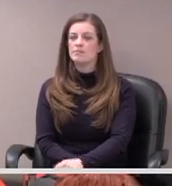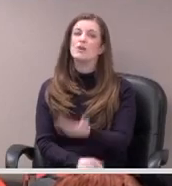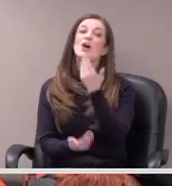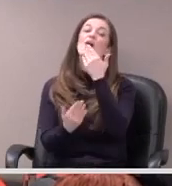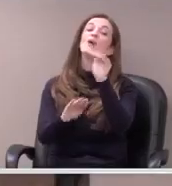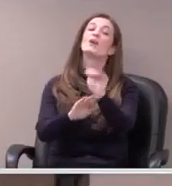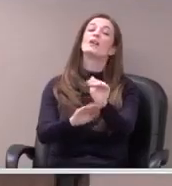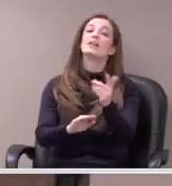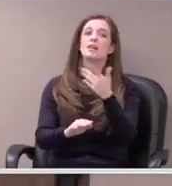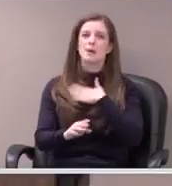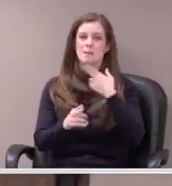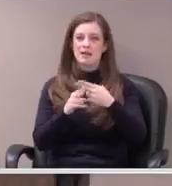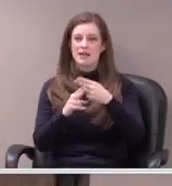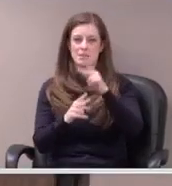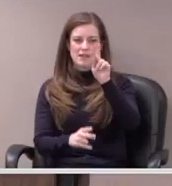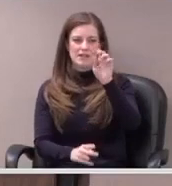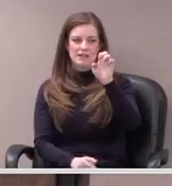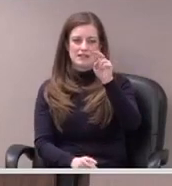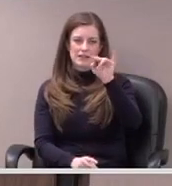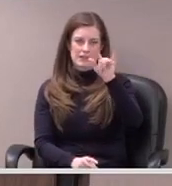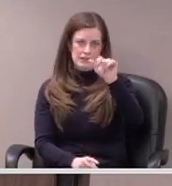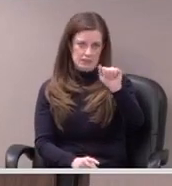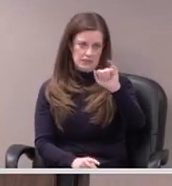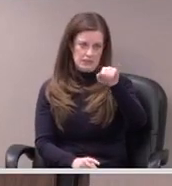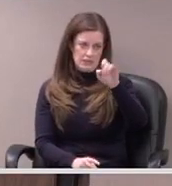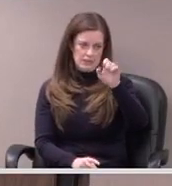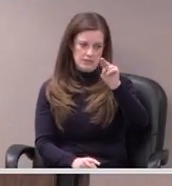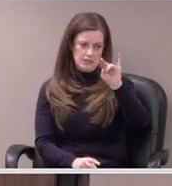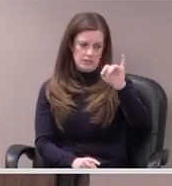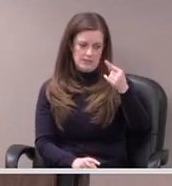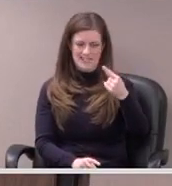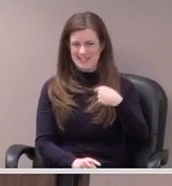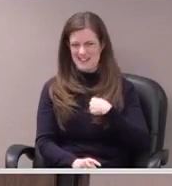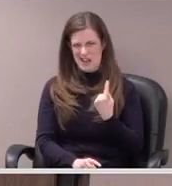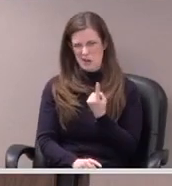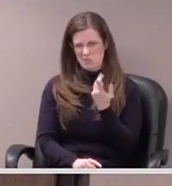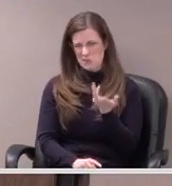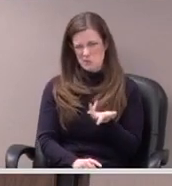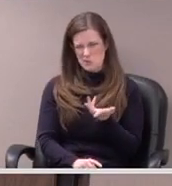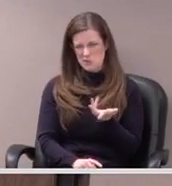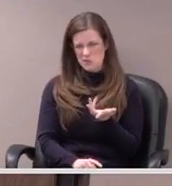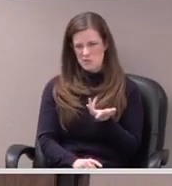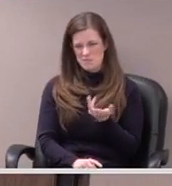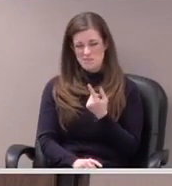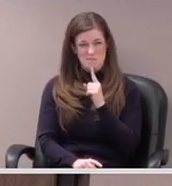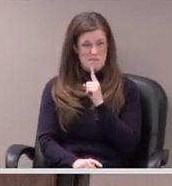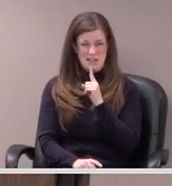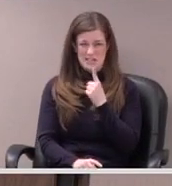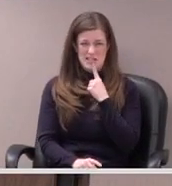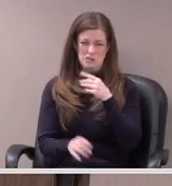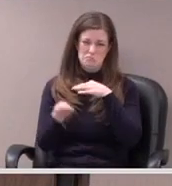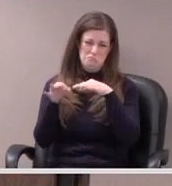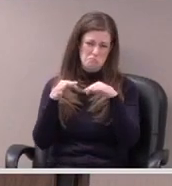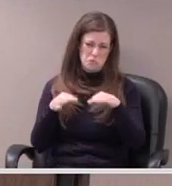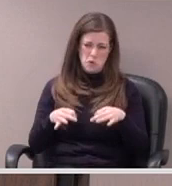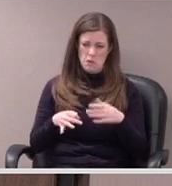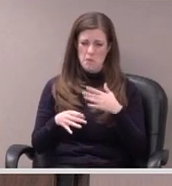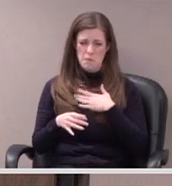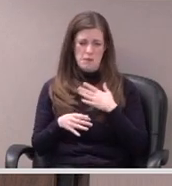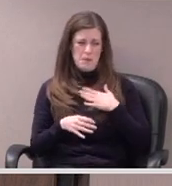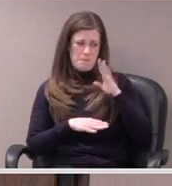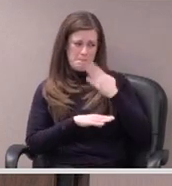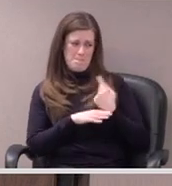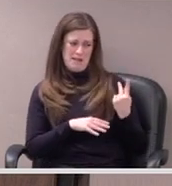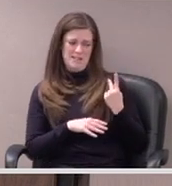Good evening. My name is Kenya Jennings. I'm just gonna basically go over what me and my sons